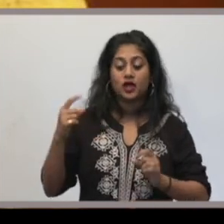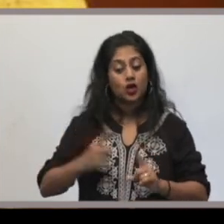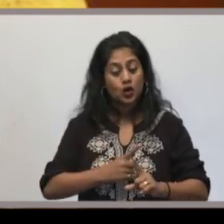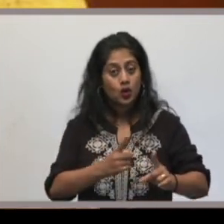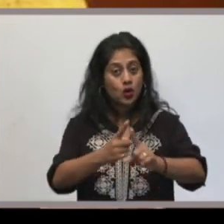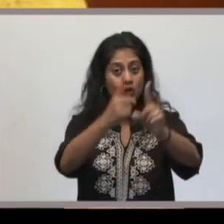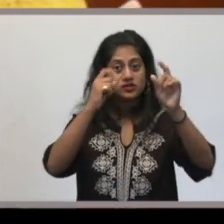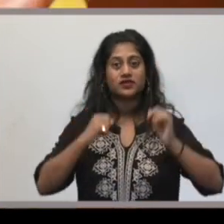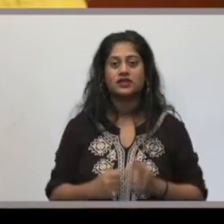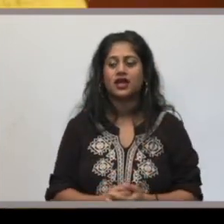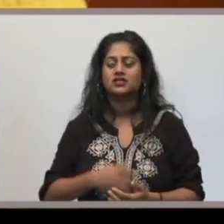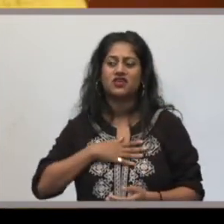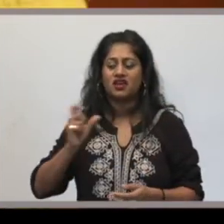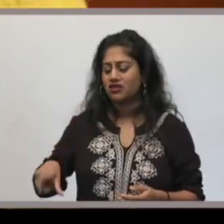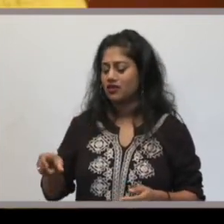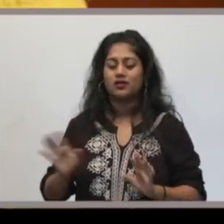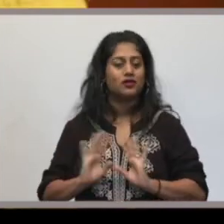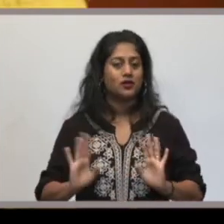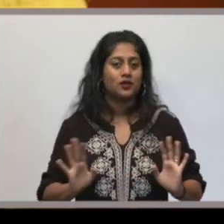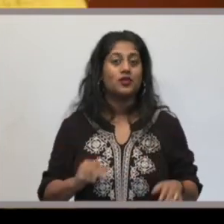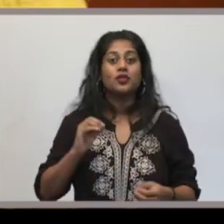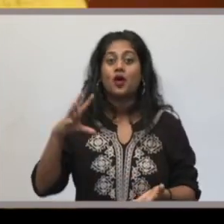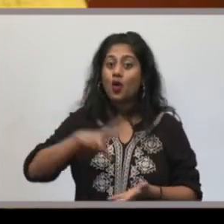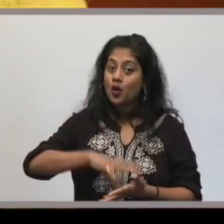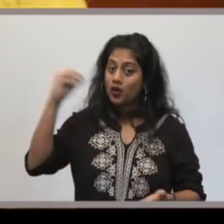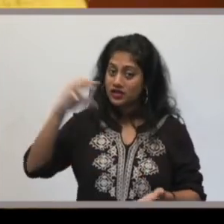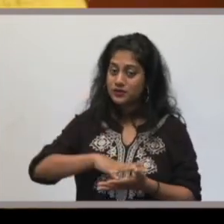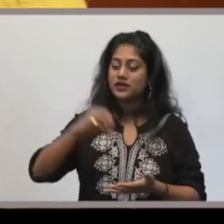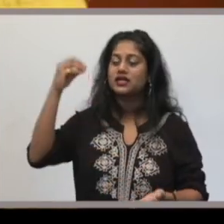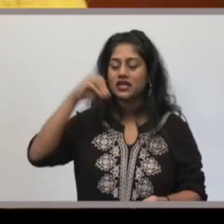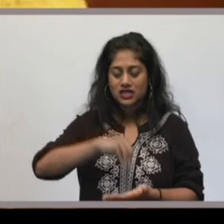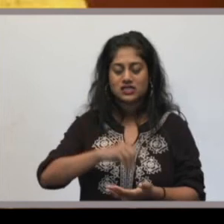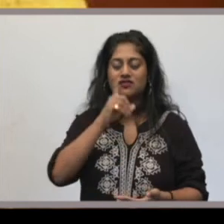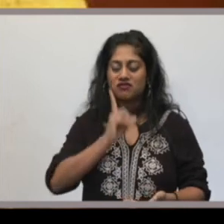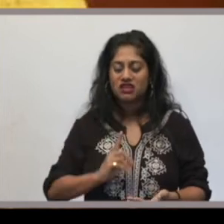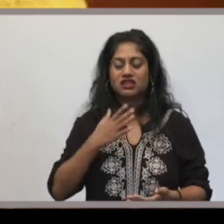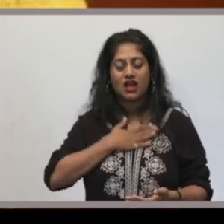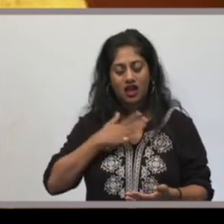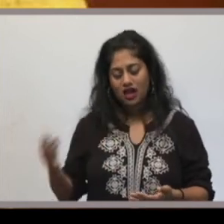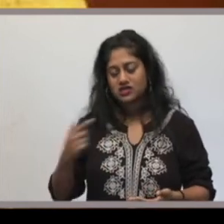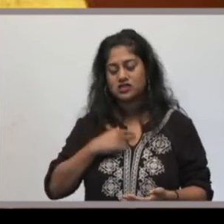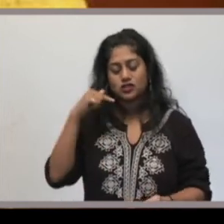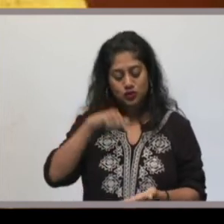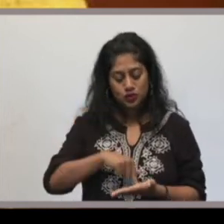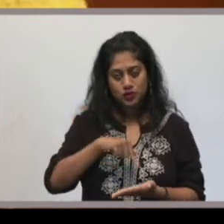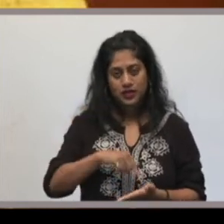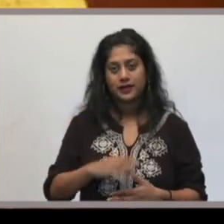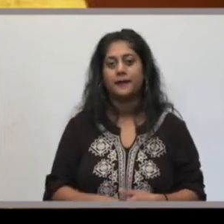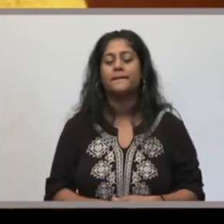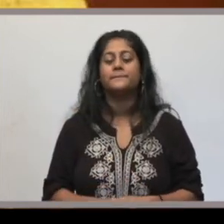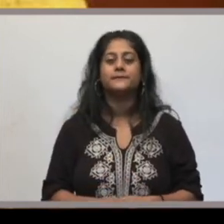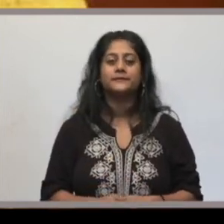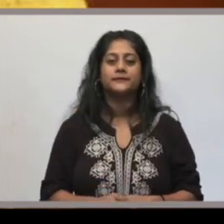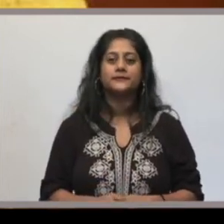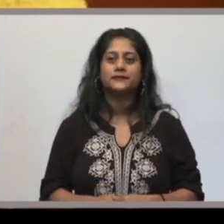pain, physical pain, emotional pain, marriage pain, even parenting pain. The saddest part of life actually